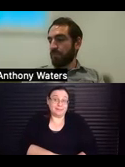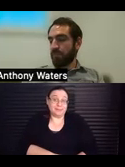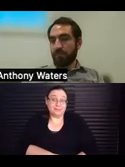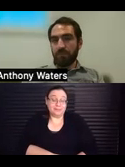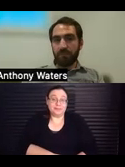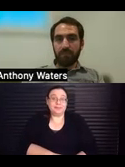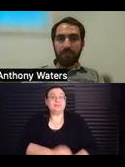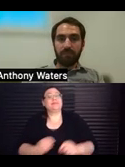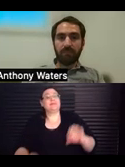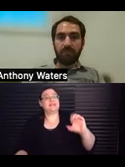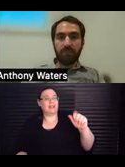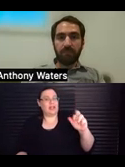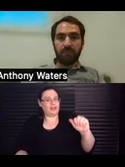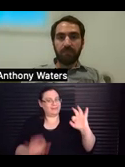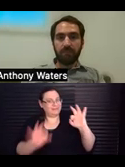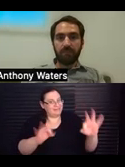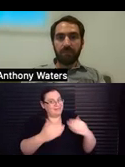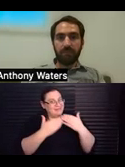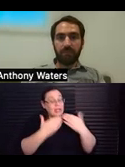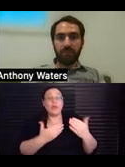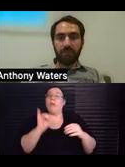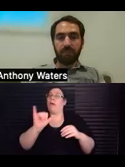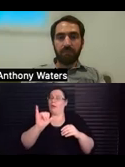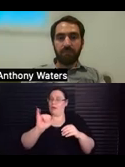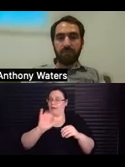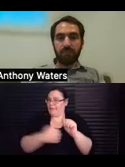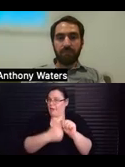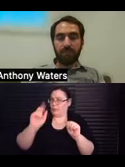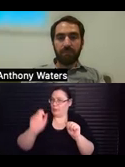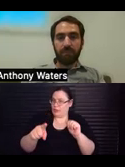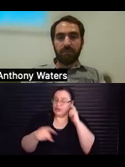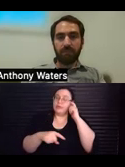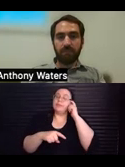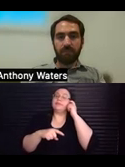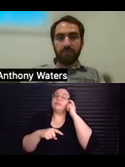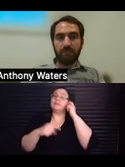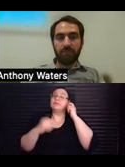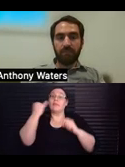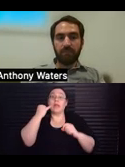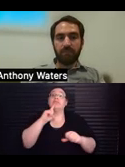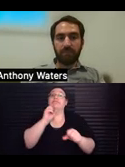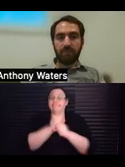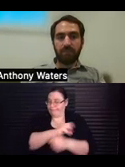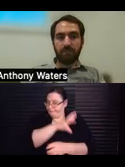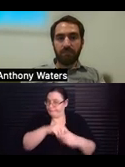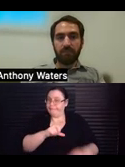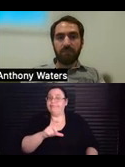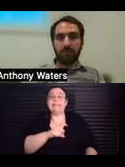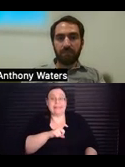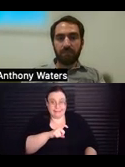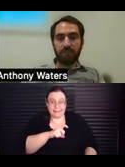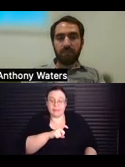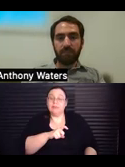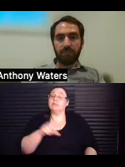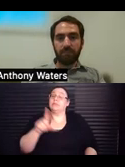Thank you. And so follow-up question to that. If the police do get involved, is there